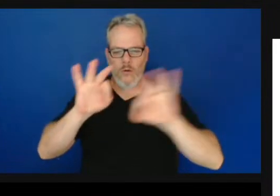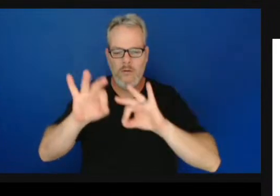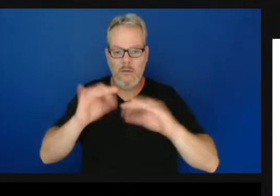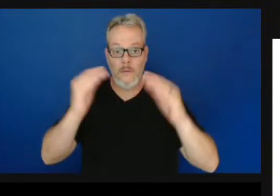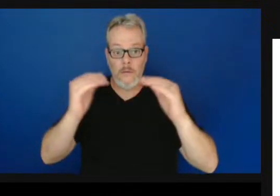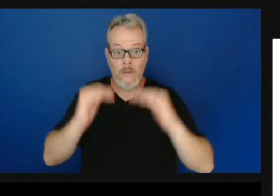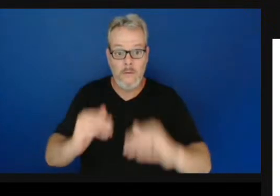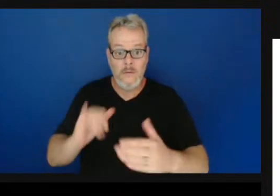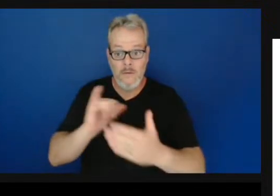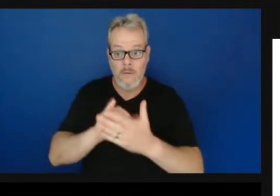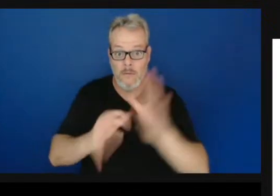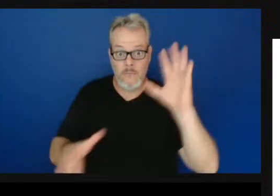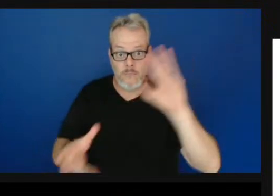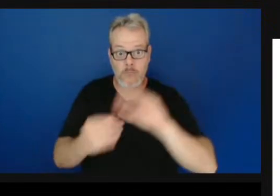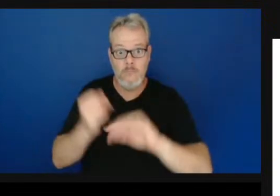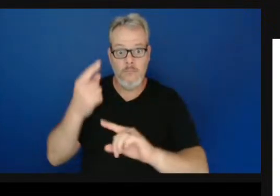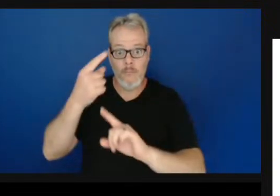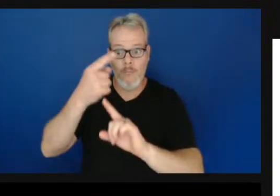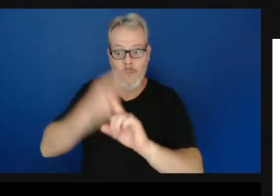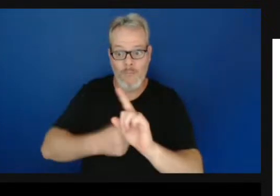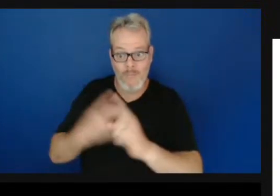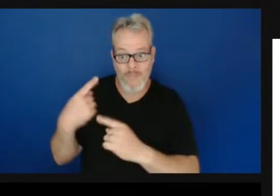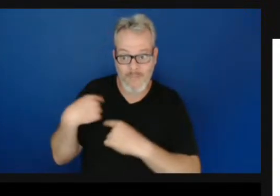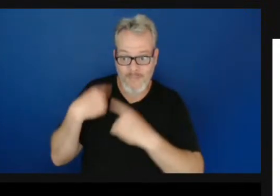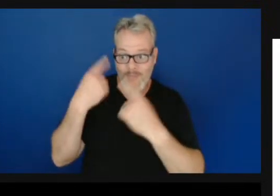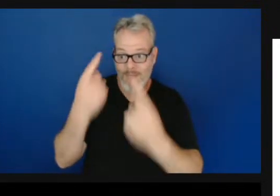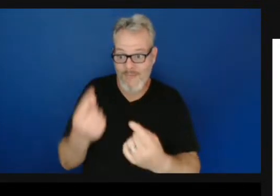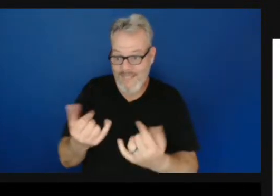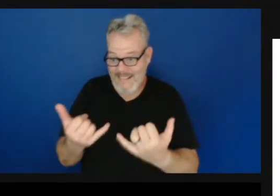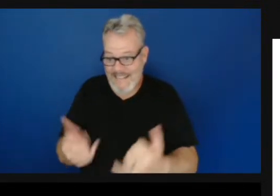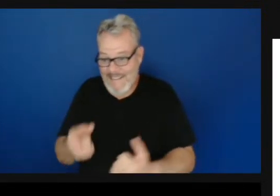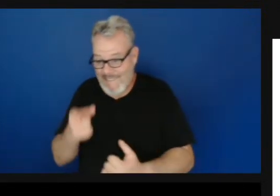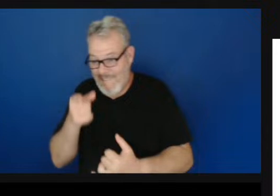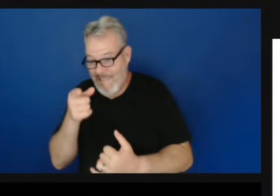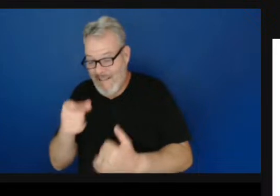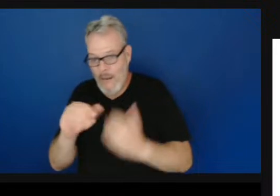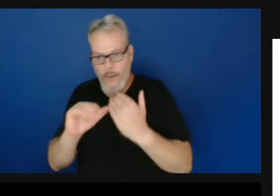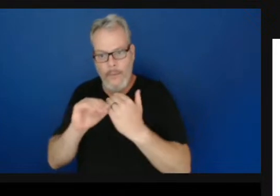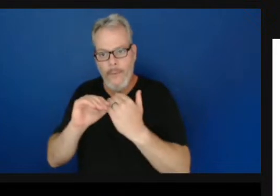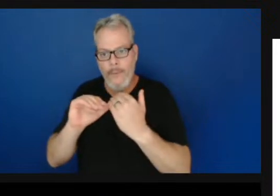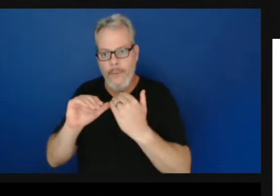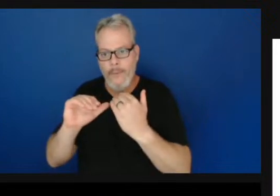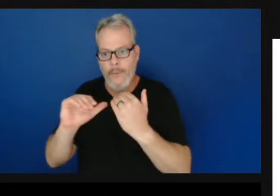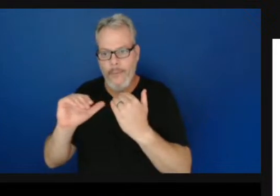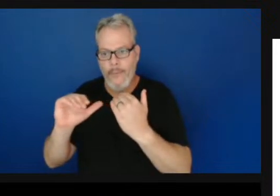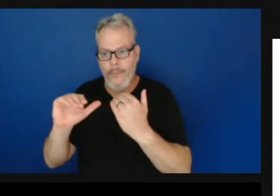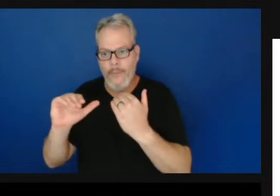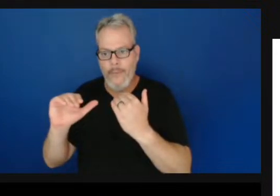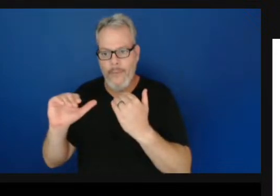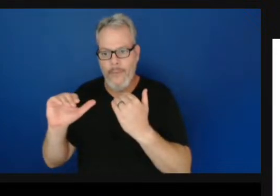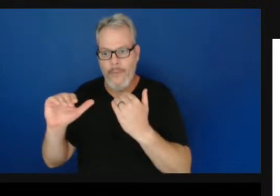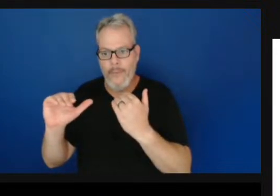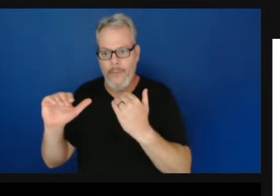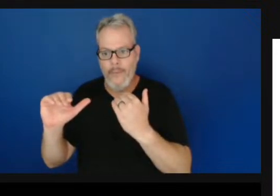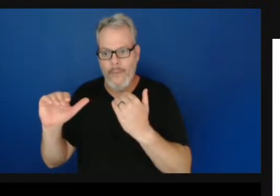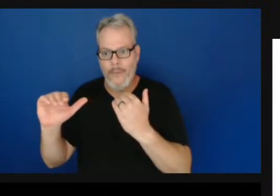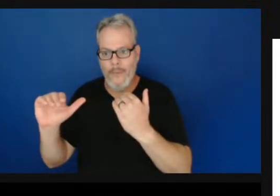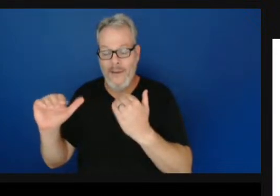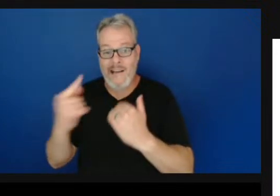the last month. And here we are at fairly steady, but well below that peak that we saw